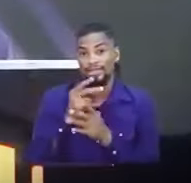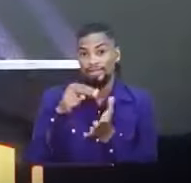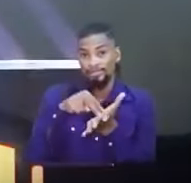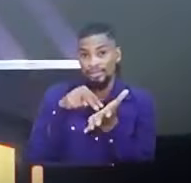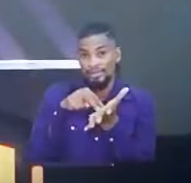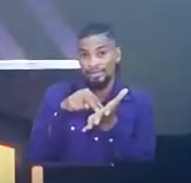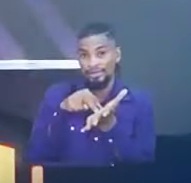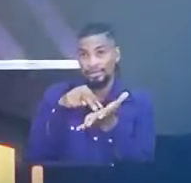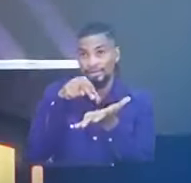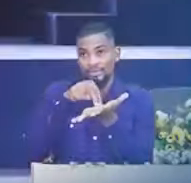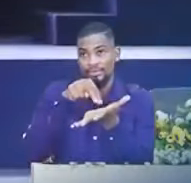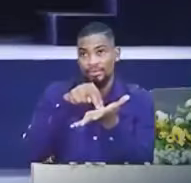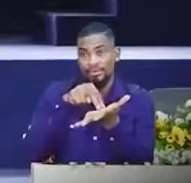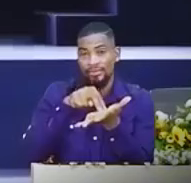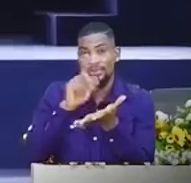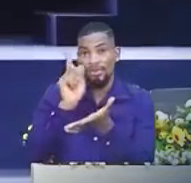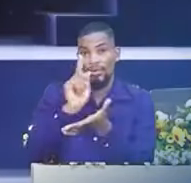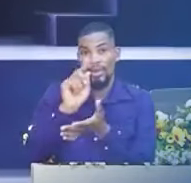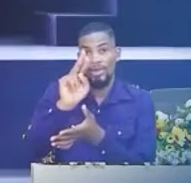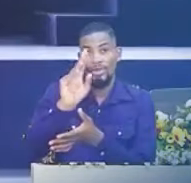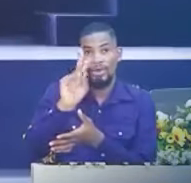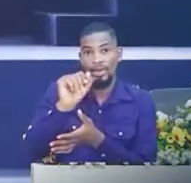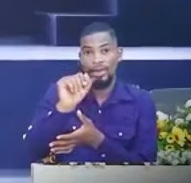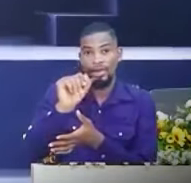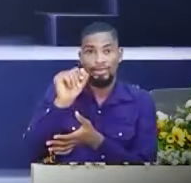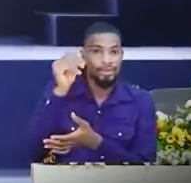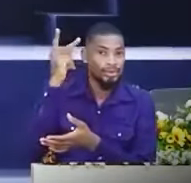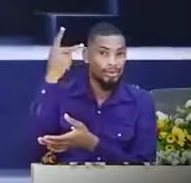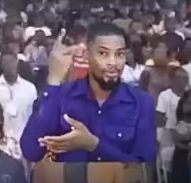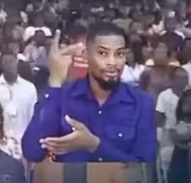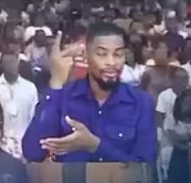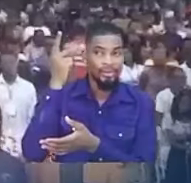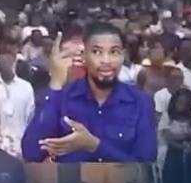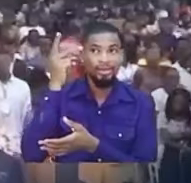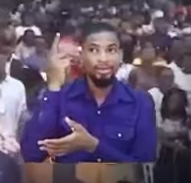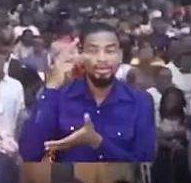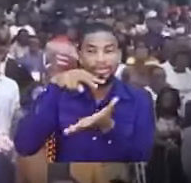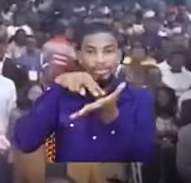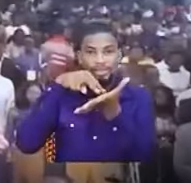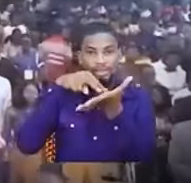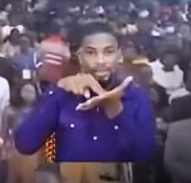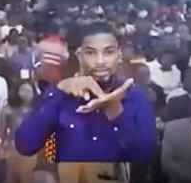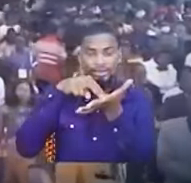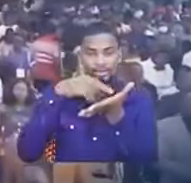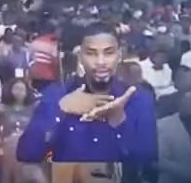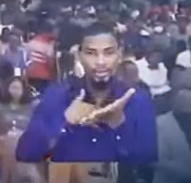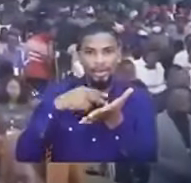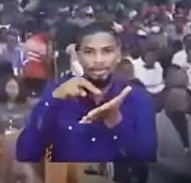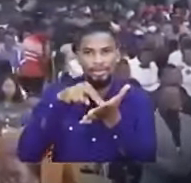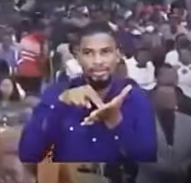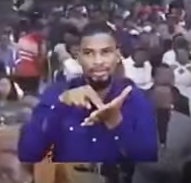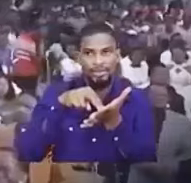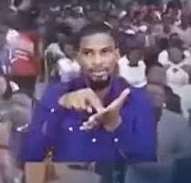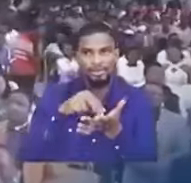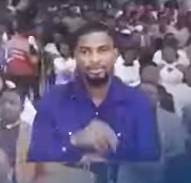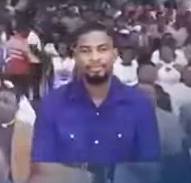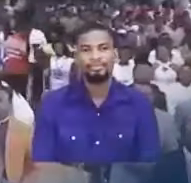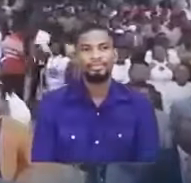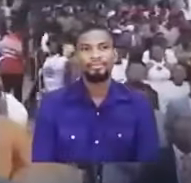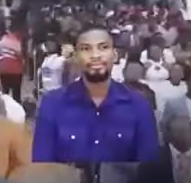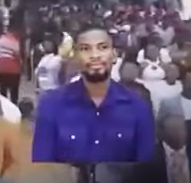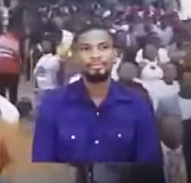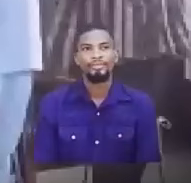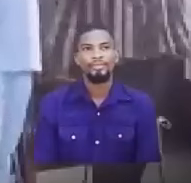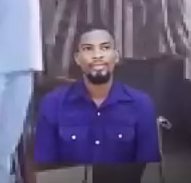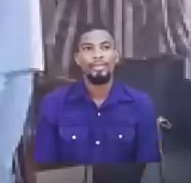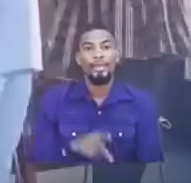Wherever you are, UDS, KNUST, please stand for a moment. Stand for a moment. Proverbs